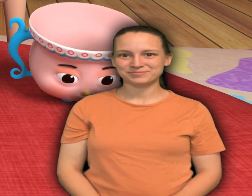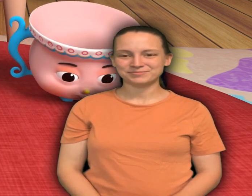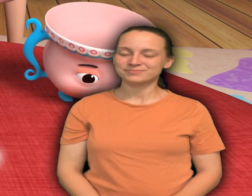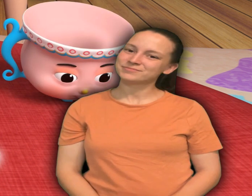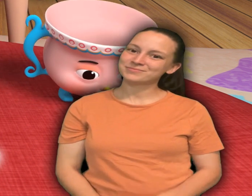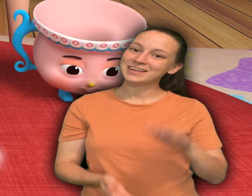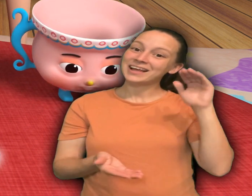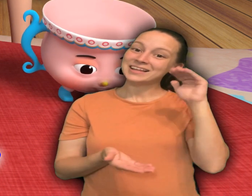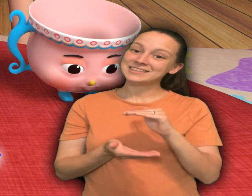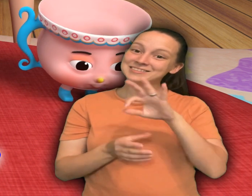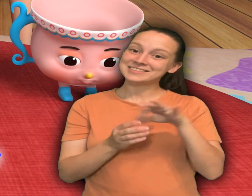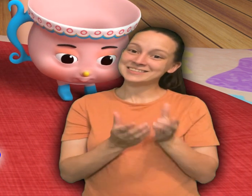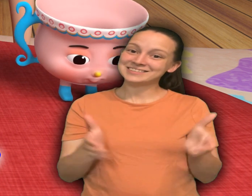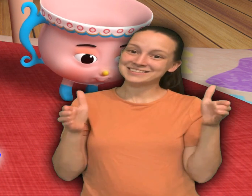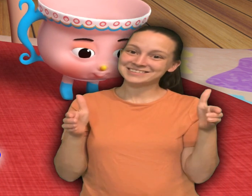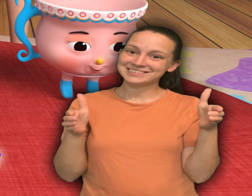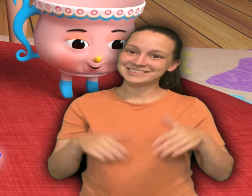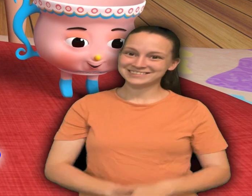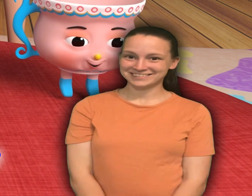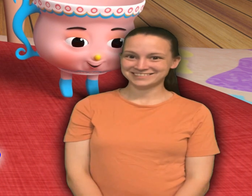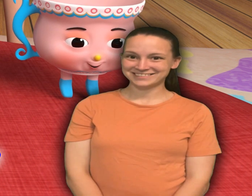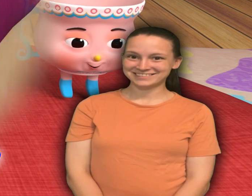I'm a little teapot,